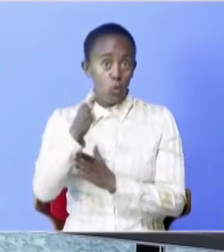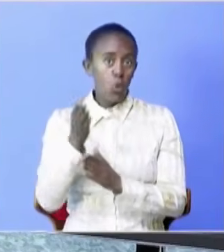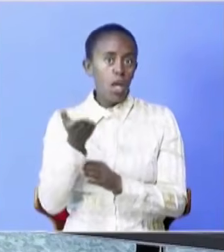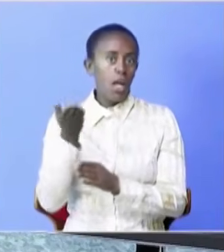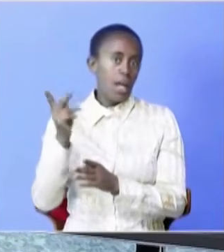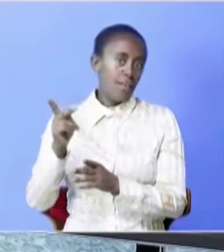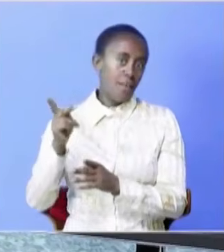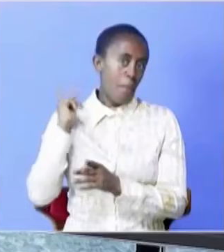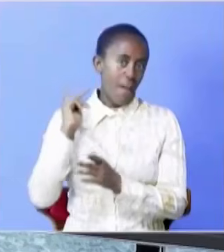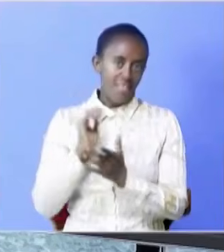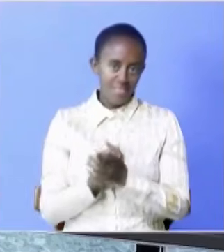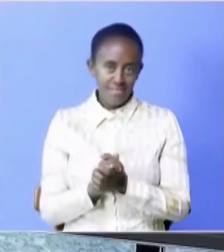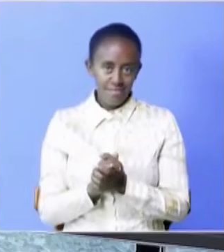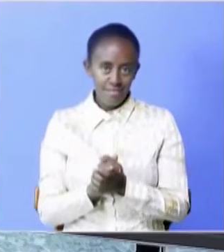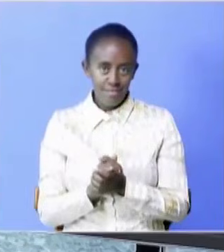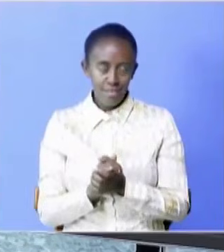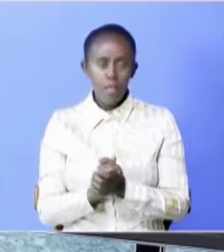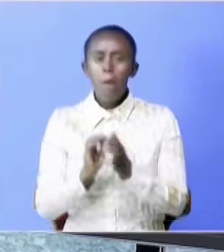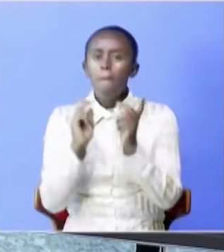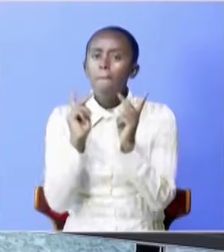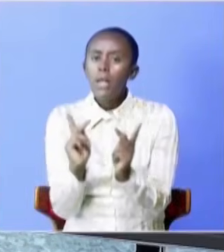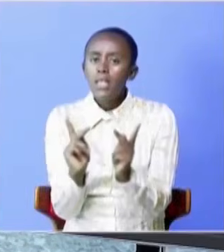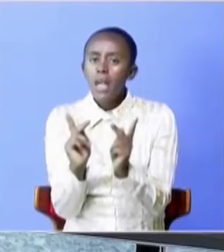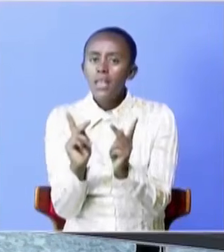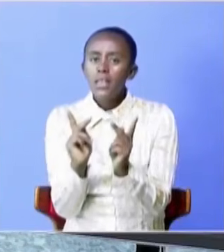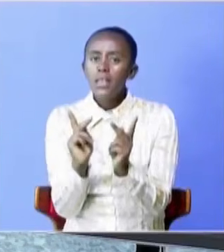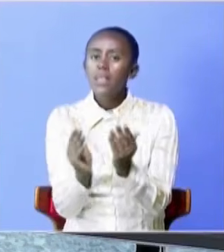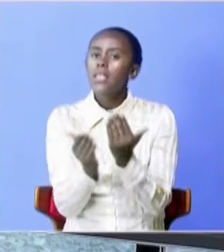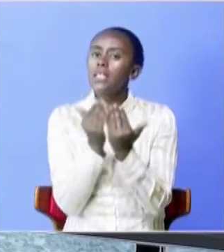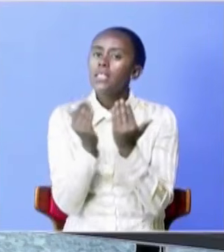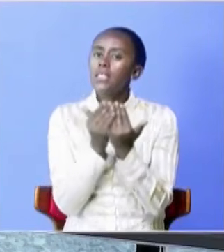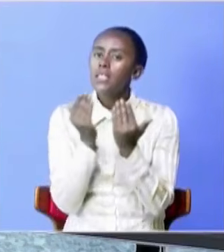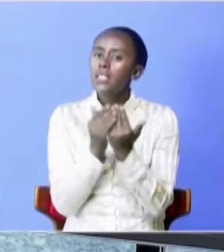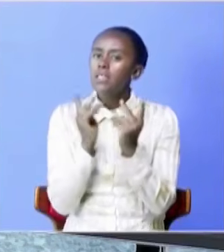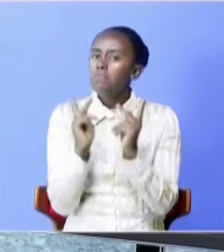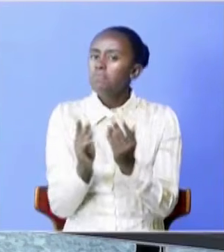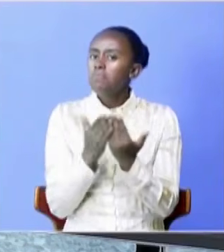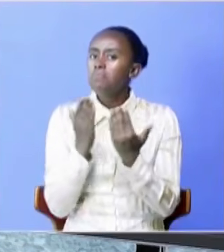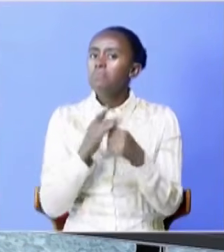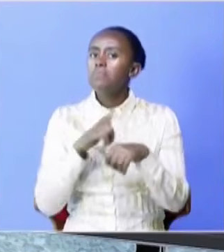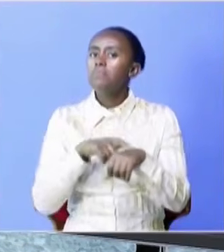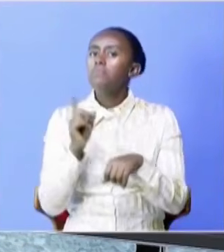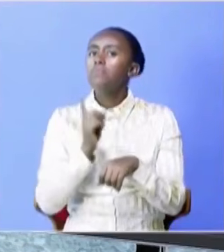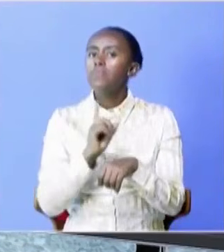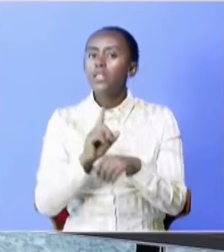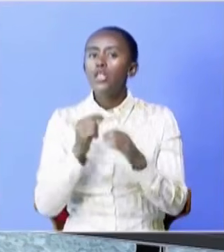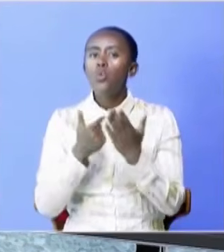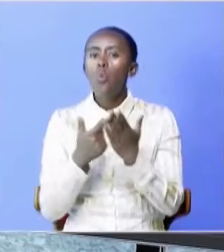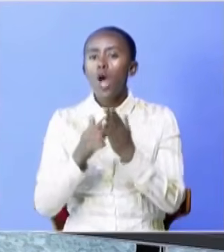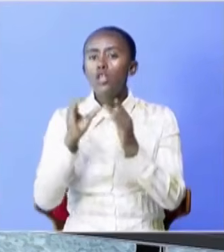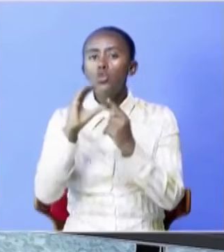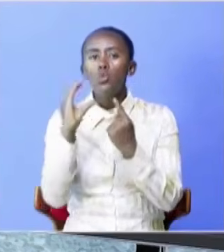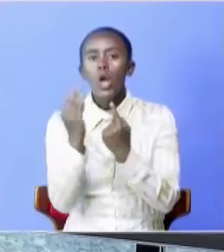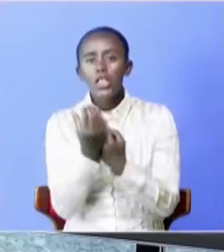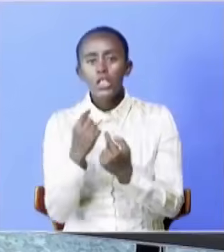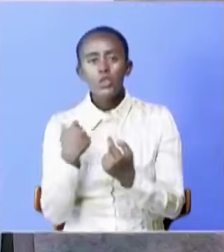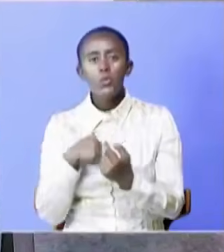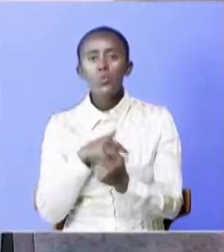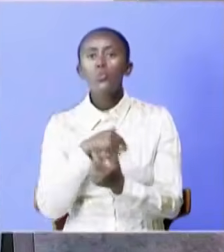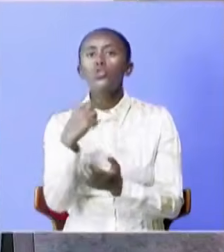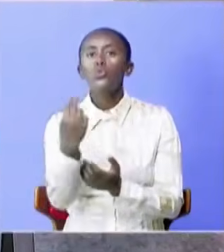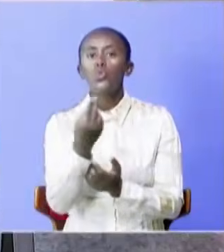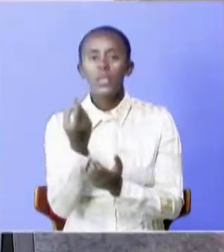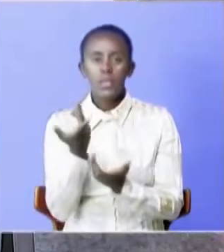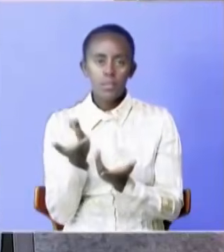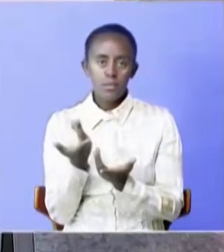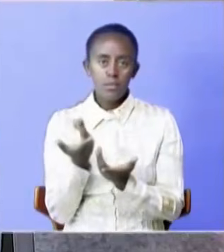So, what is the simple present tense, and in what situations do we use this